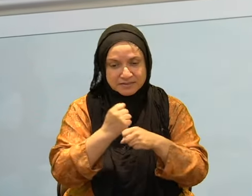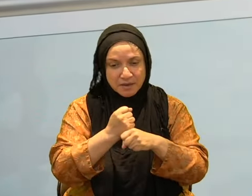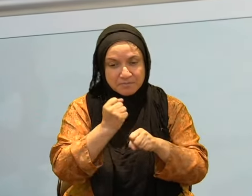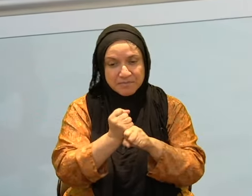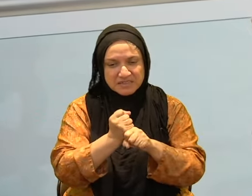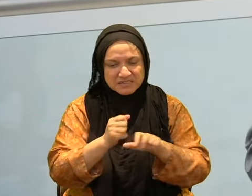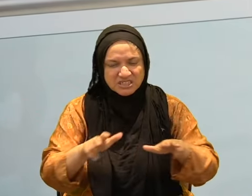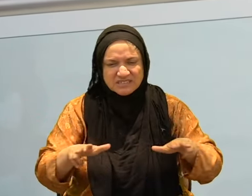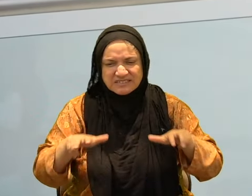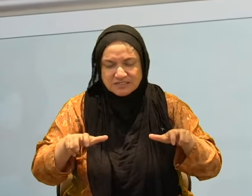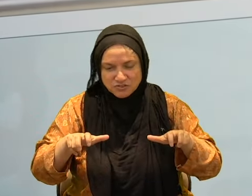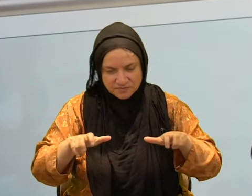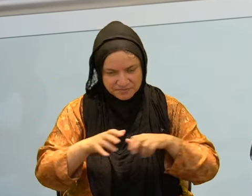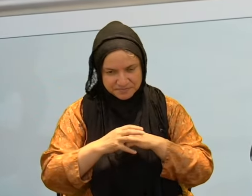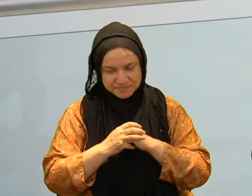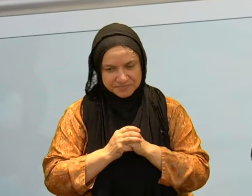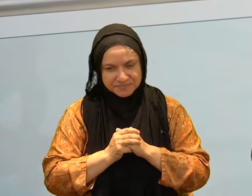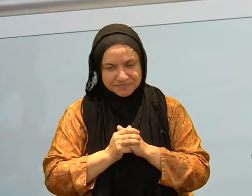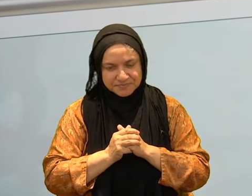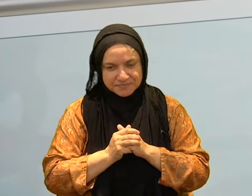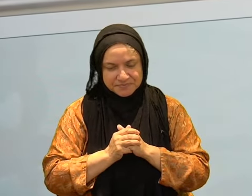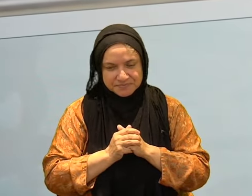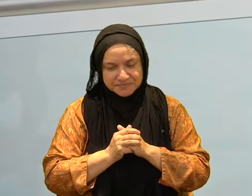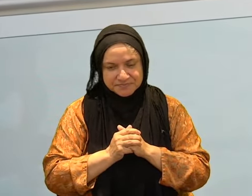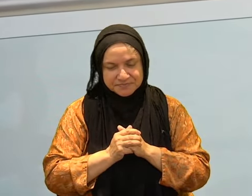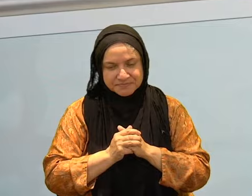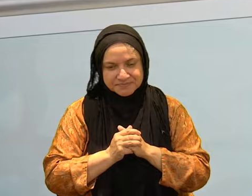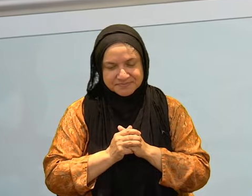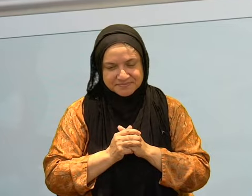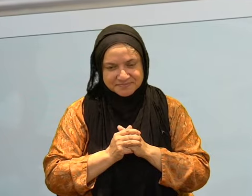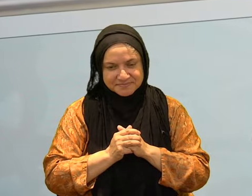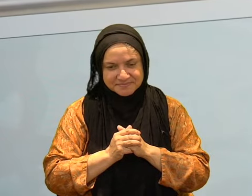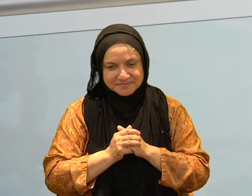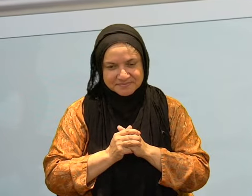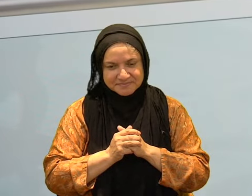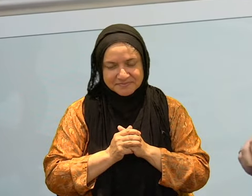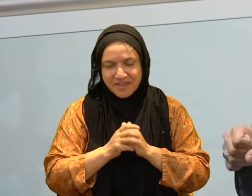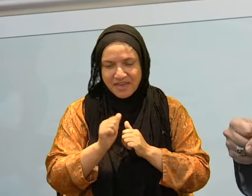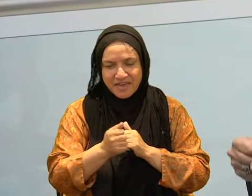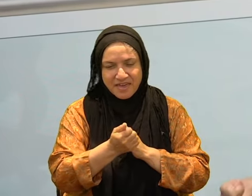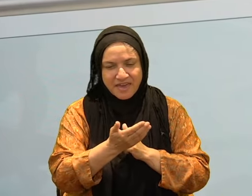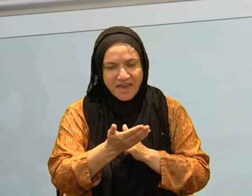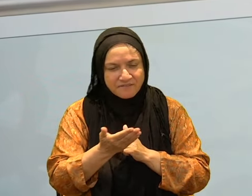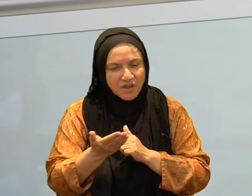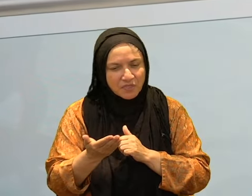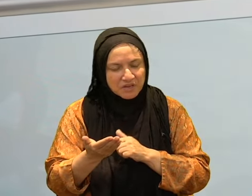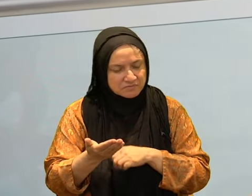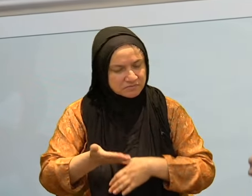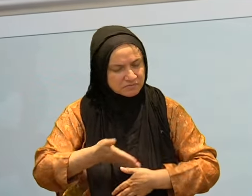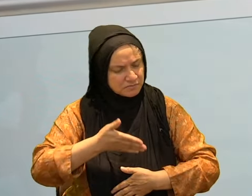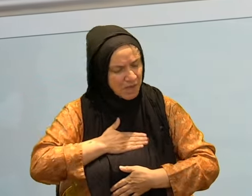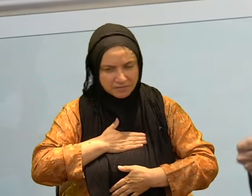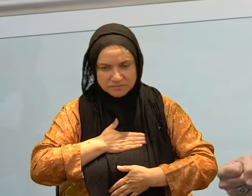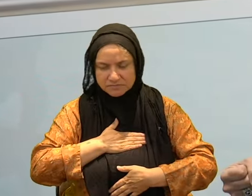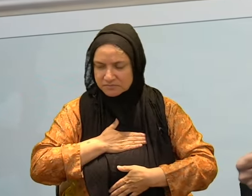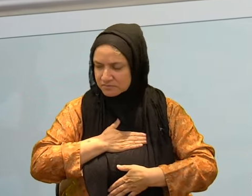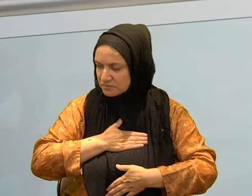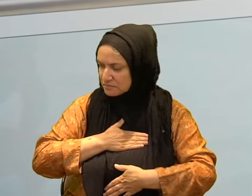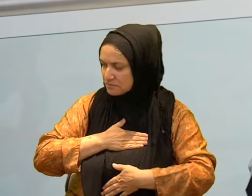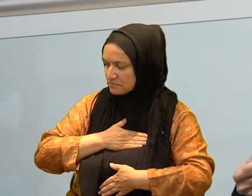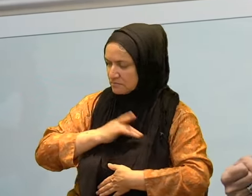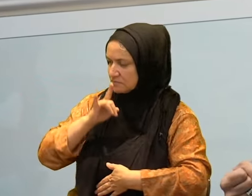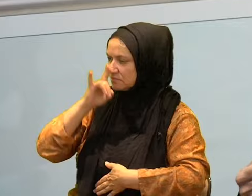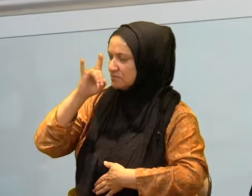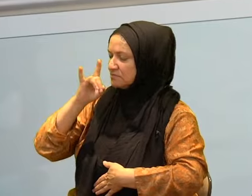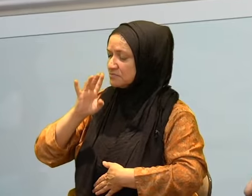hope in what he will never possess. Subhanallah. So, step, quicksand. The point is, if you realize